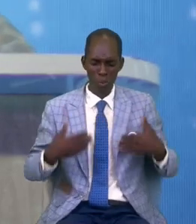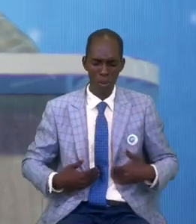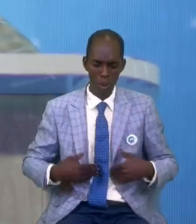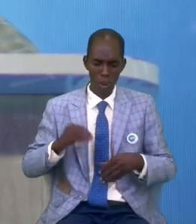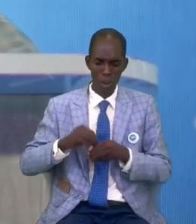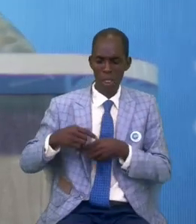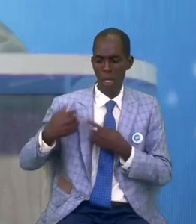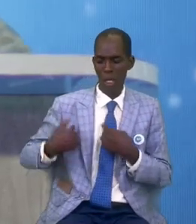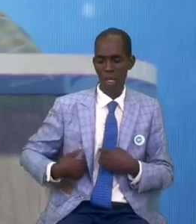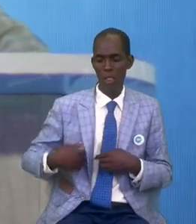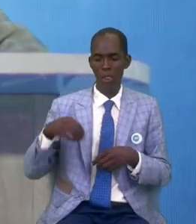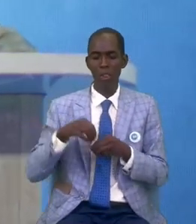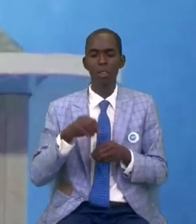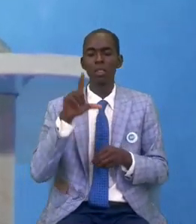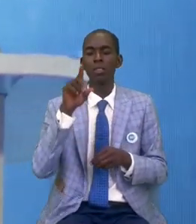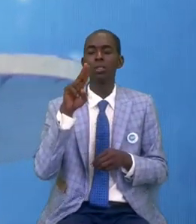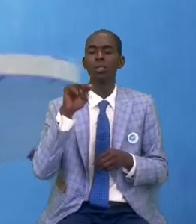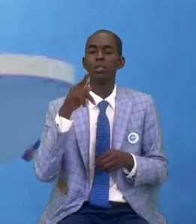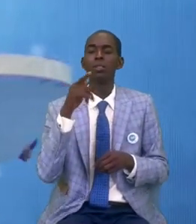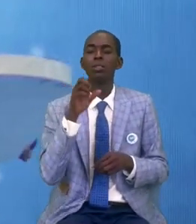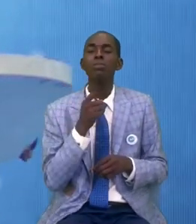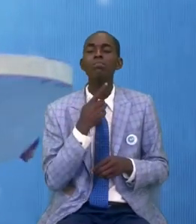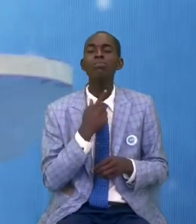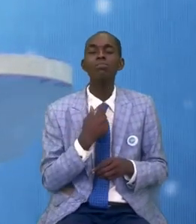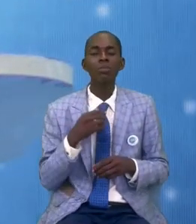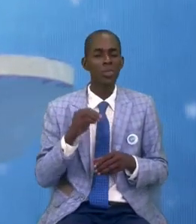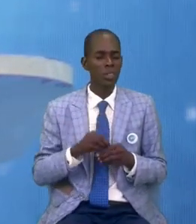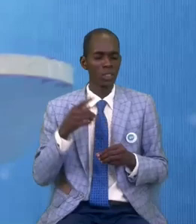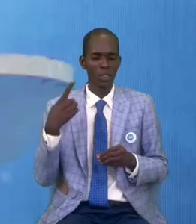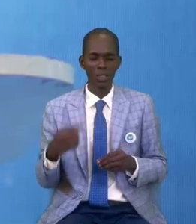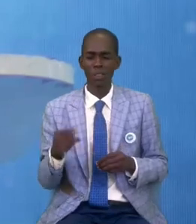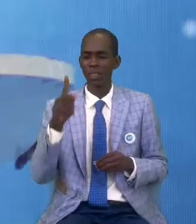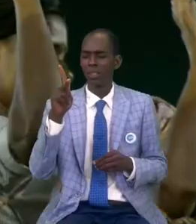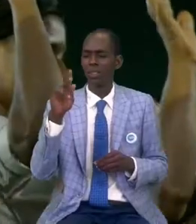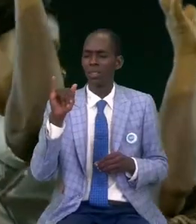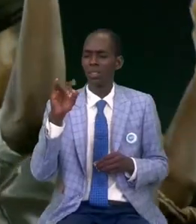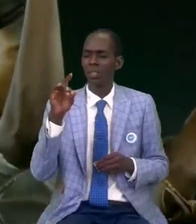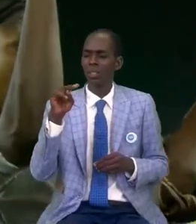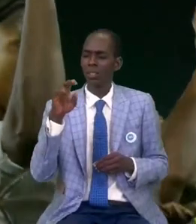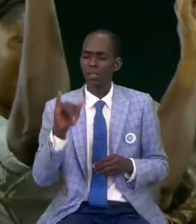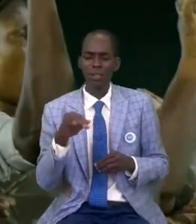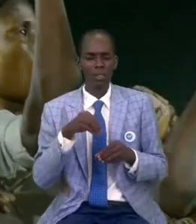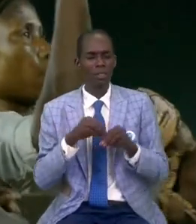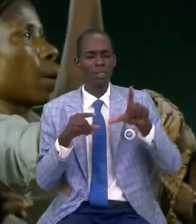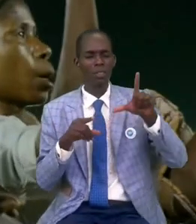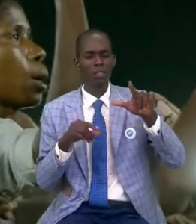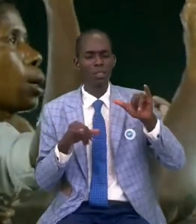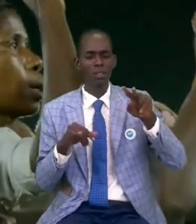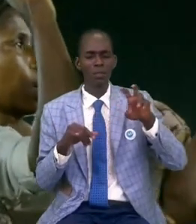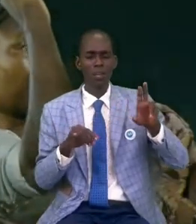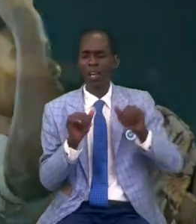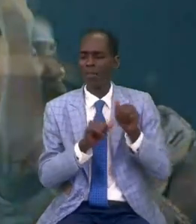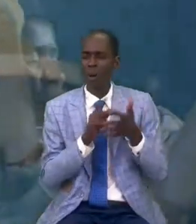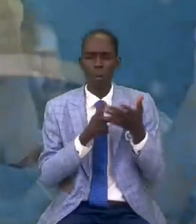any part of the body, touch them, heal them now in Jesus' name. And